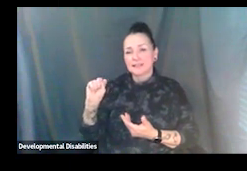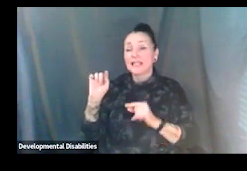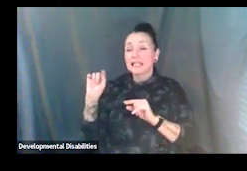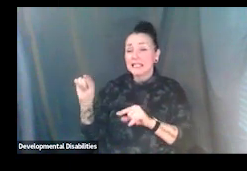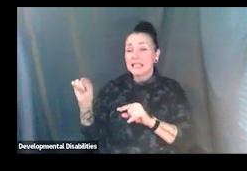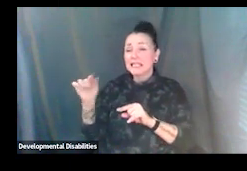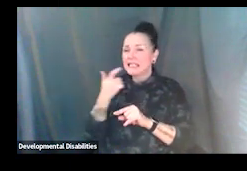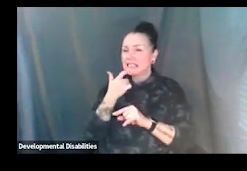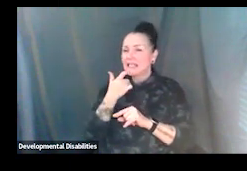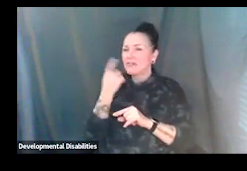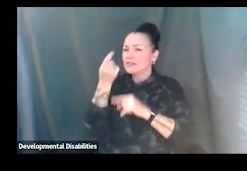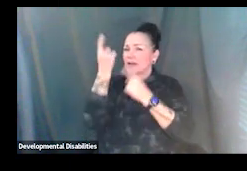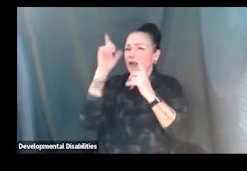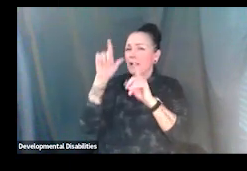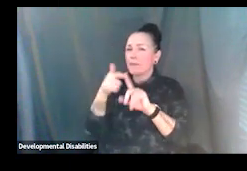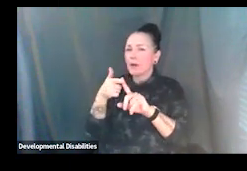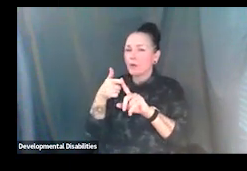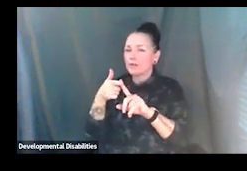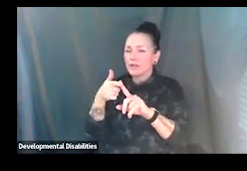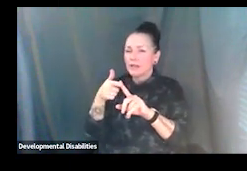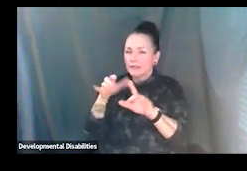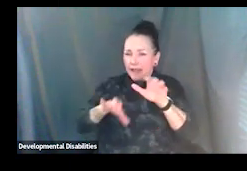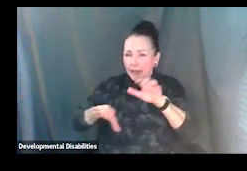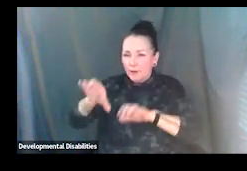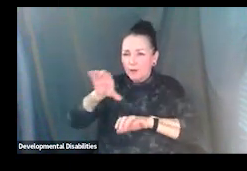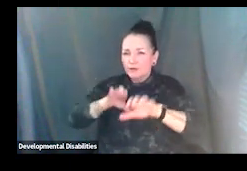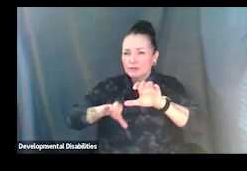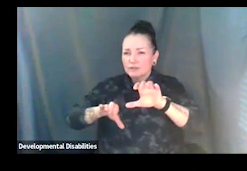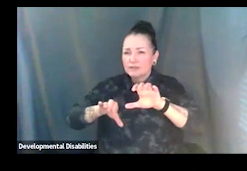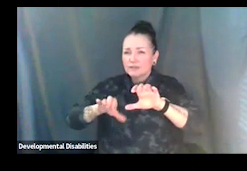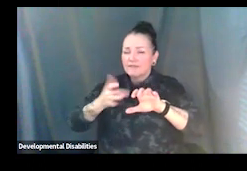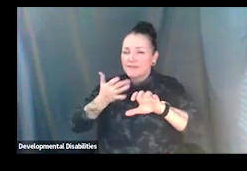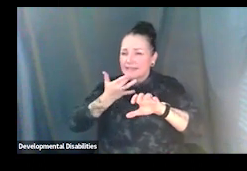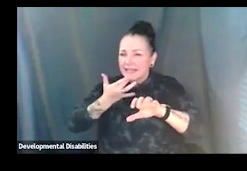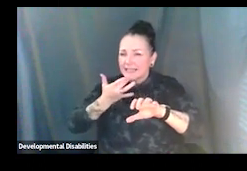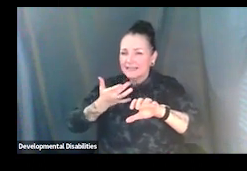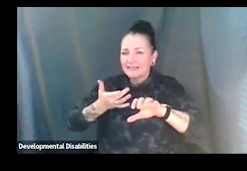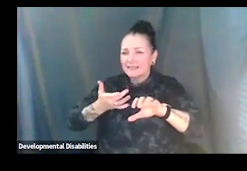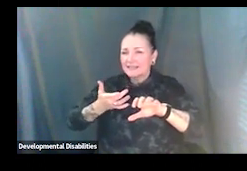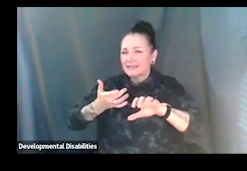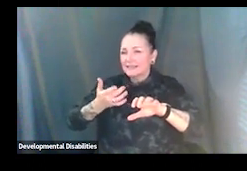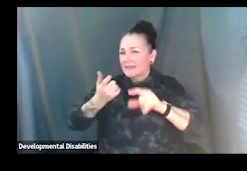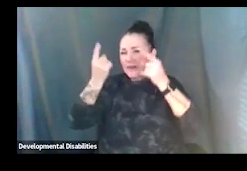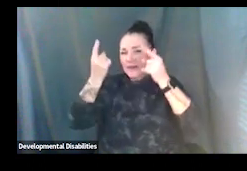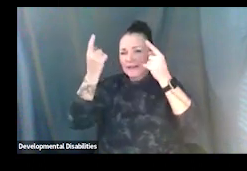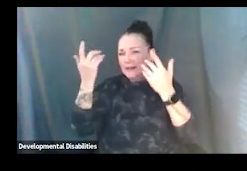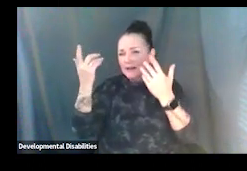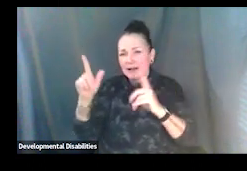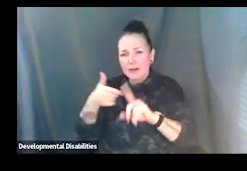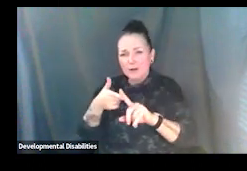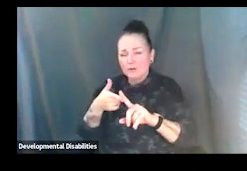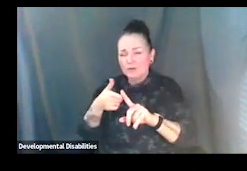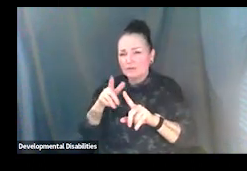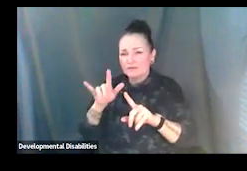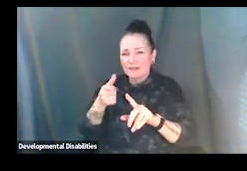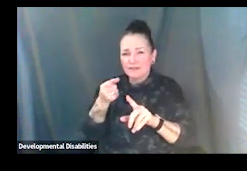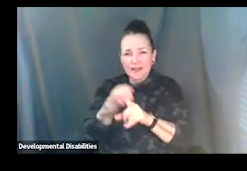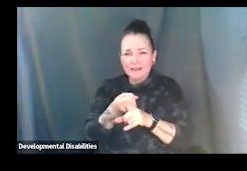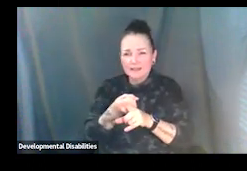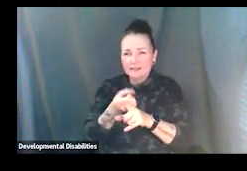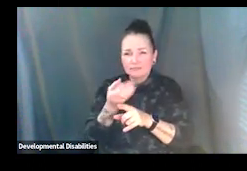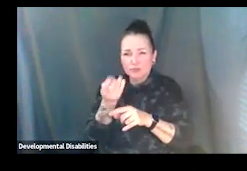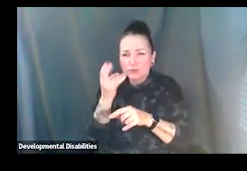about. Okay. But yeah, I mean, I've given up telling parents that they can break it open, because honestly, it's when I say it tastes bad, I am